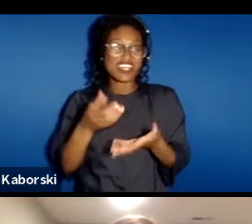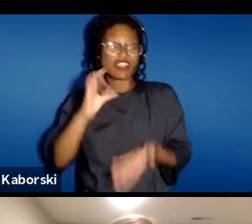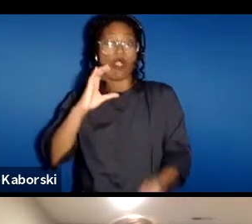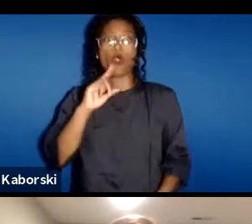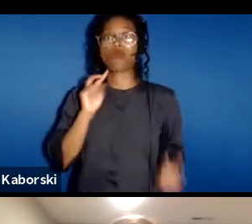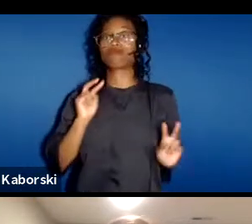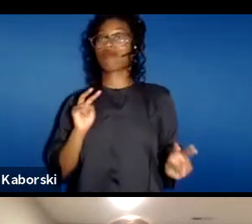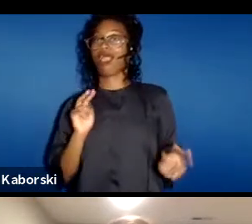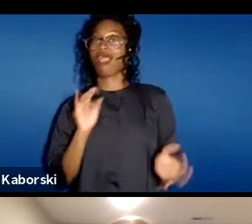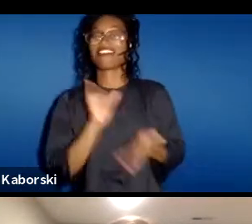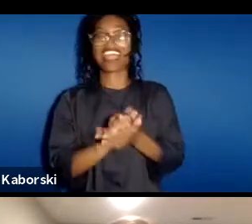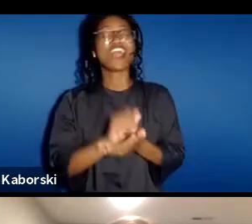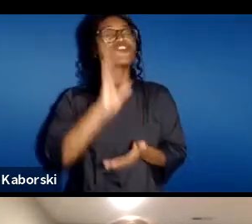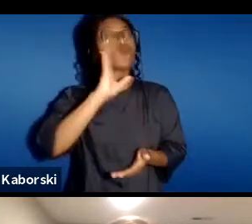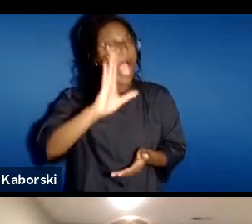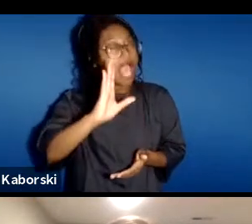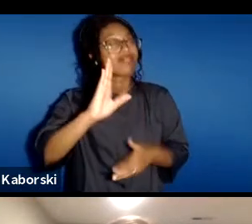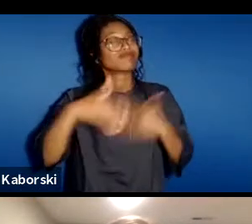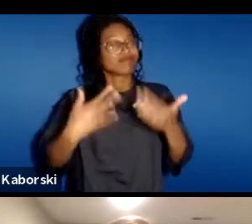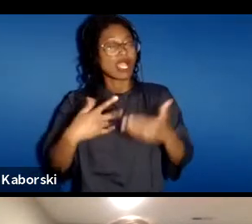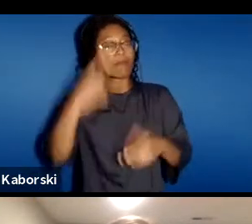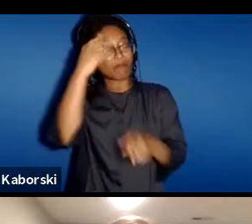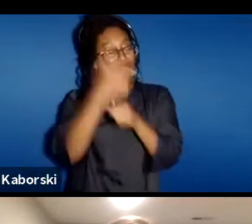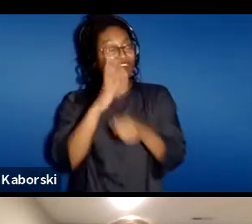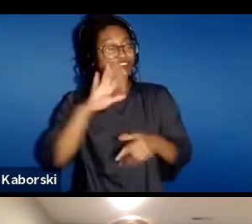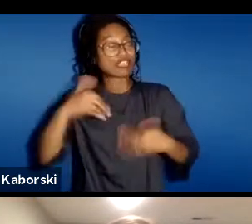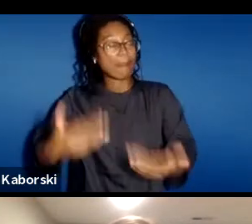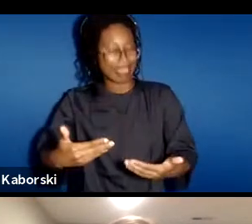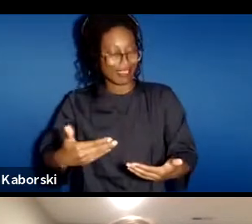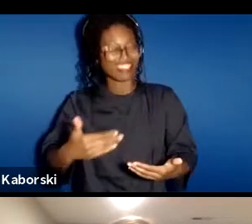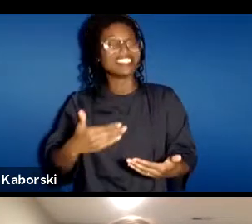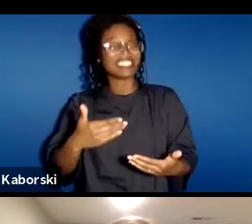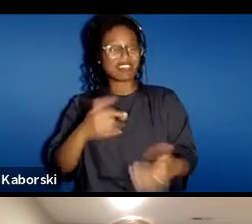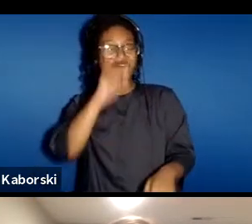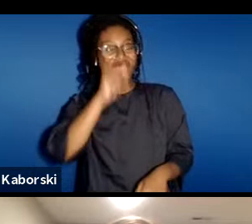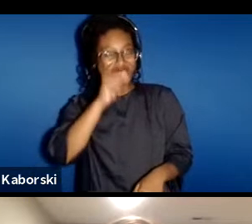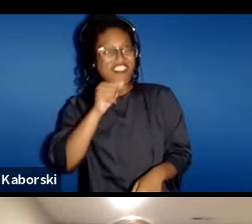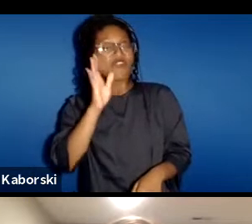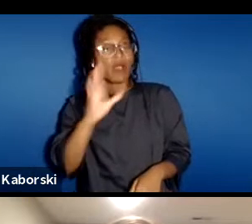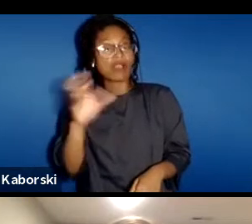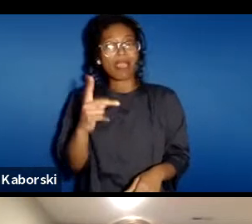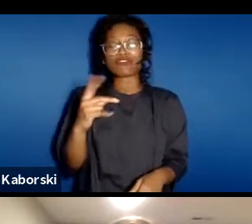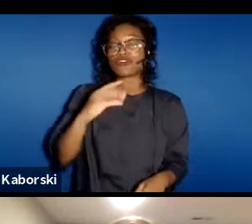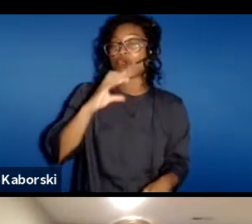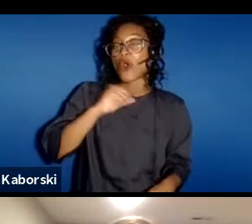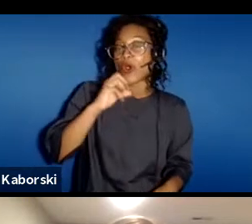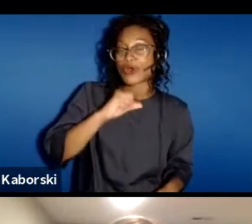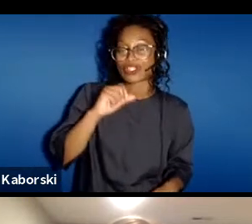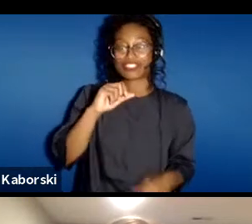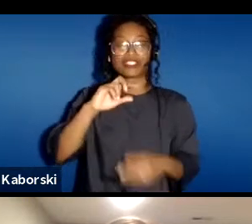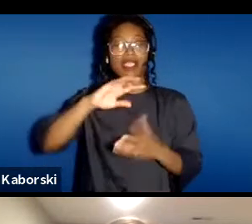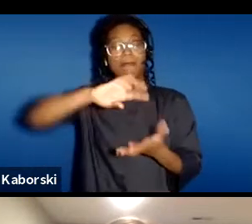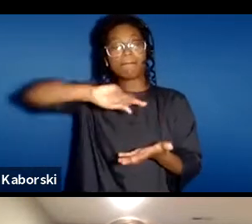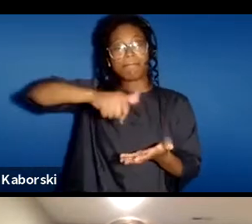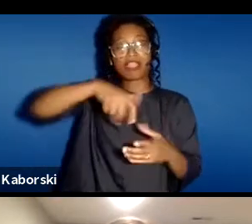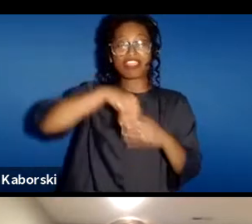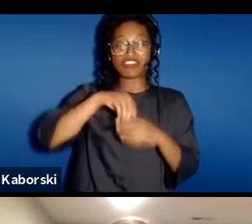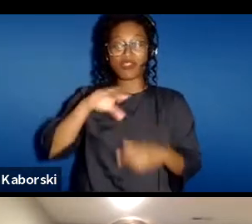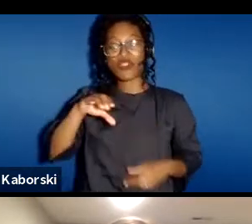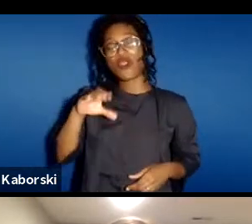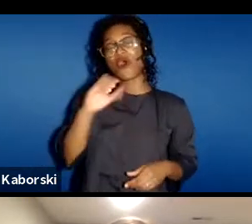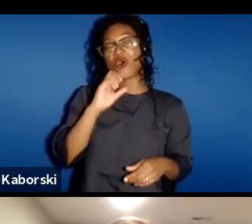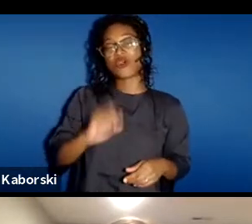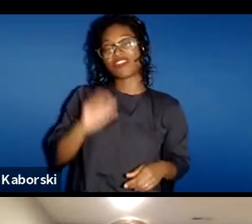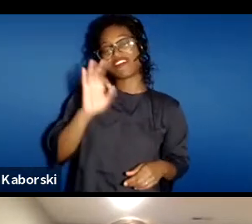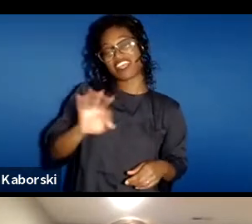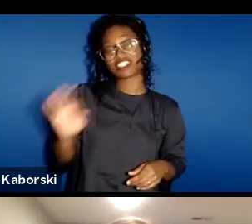that. That was you'll get there, brother. It's a big Someday step to get back to just an orange peel in the old fashioned. But martini's probably my